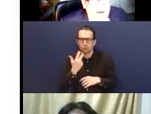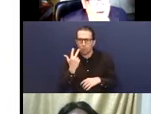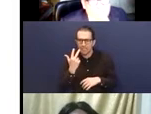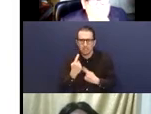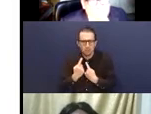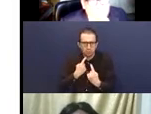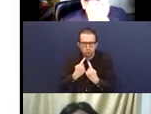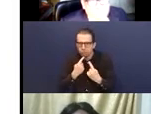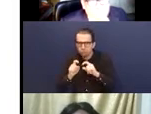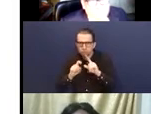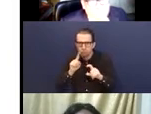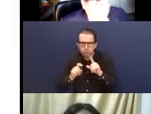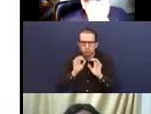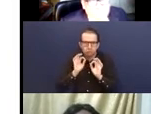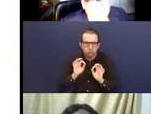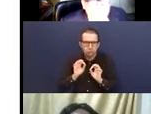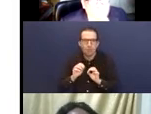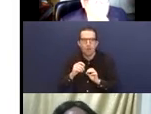Sarah. Thank you, Richard.